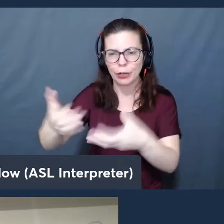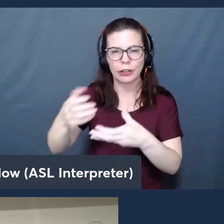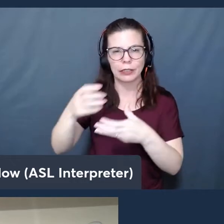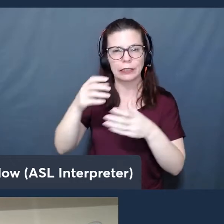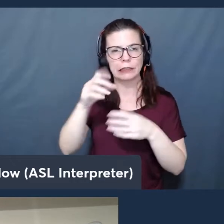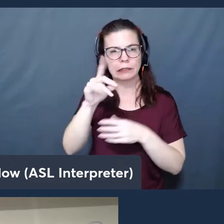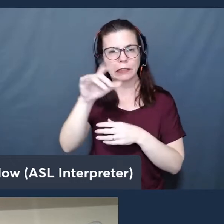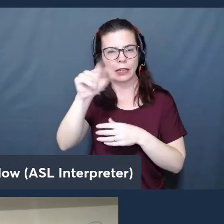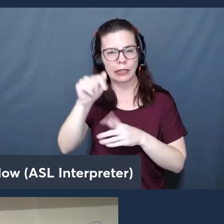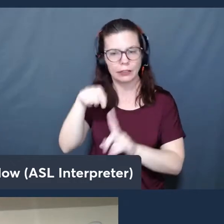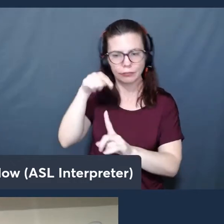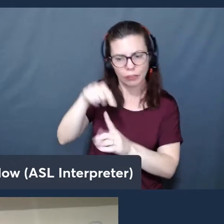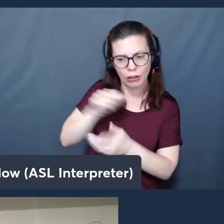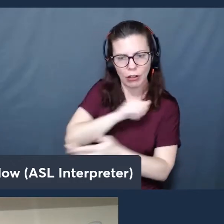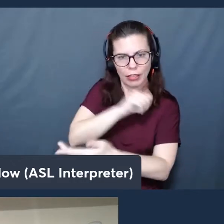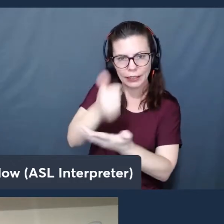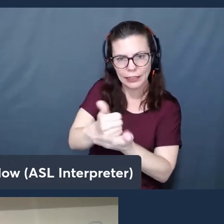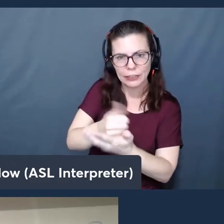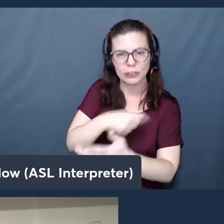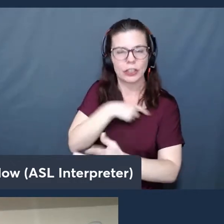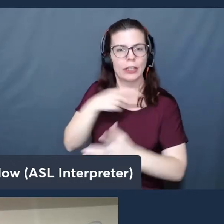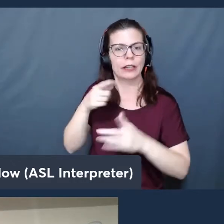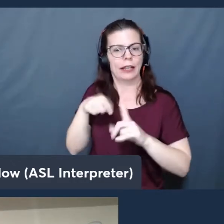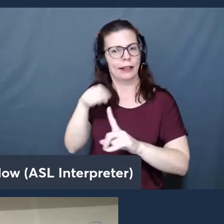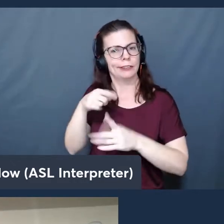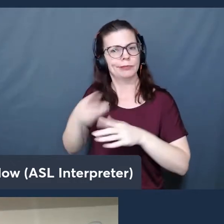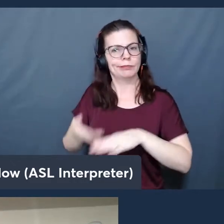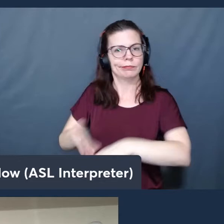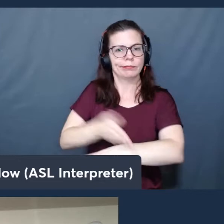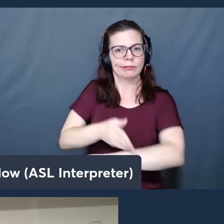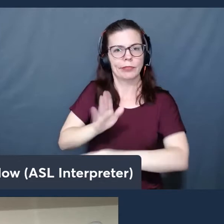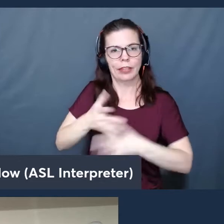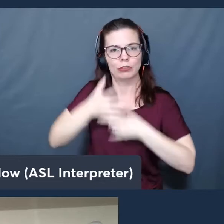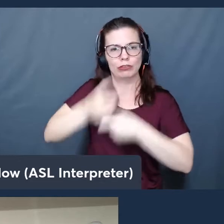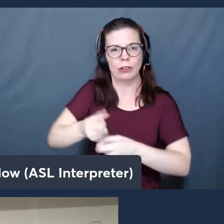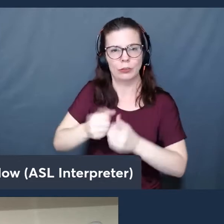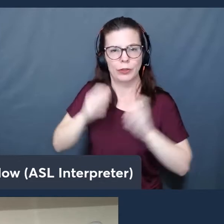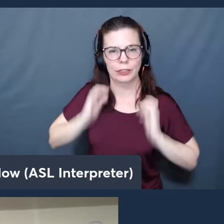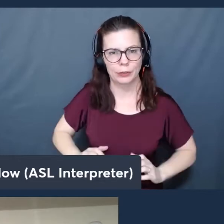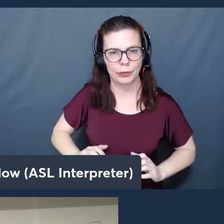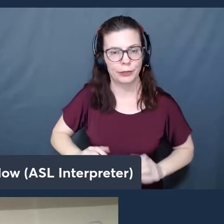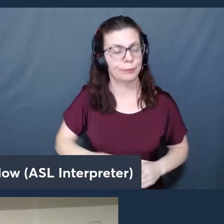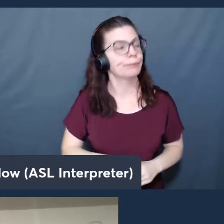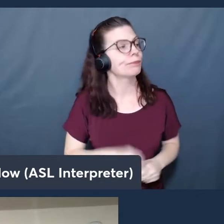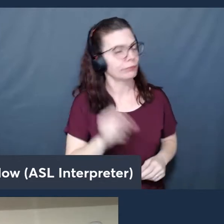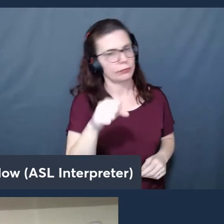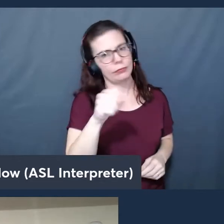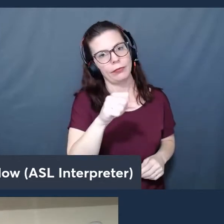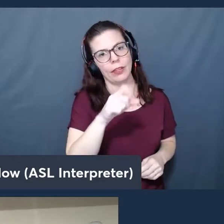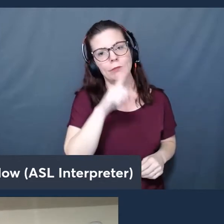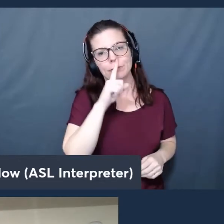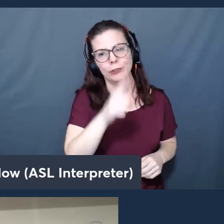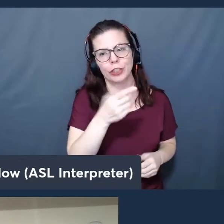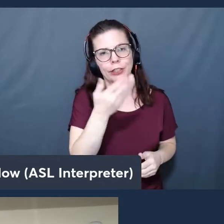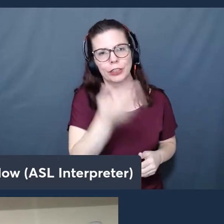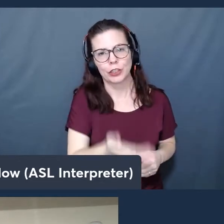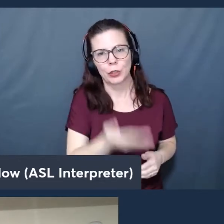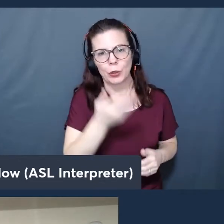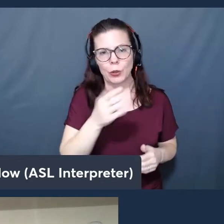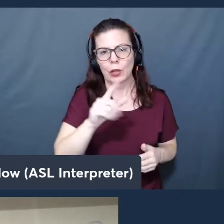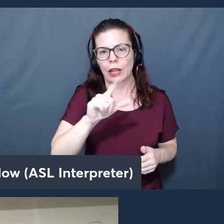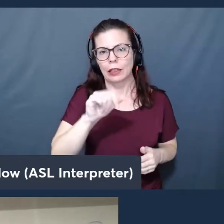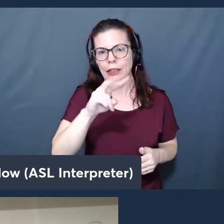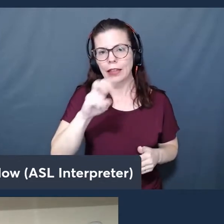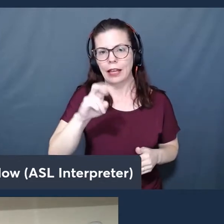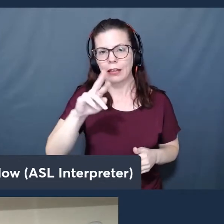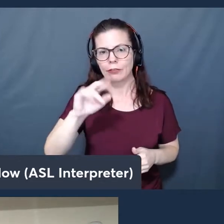to build that trust relationship with the consumer. Okay, yeah, and I'm sure that you, LiveRamp, can